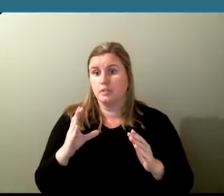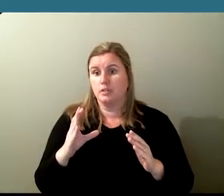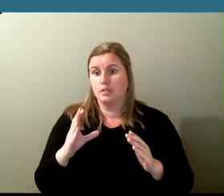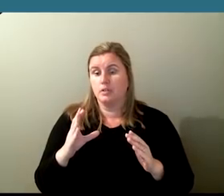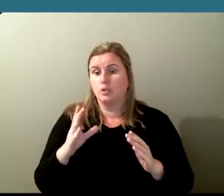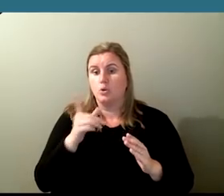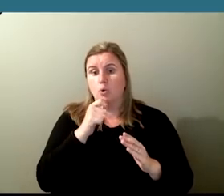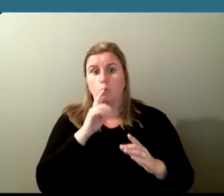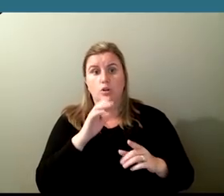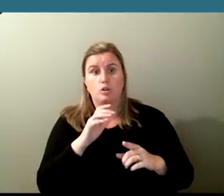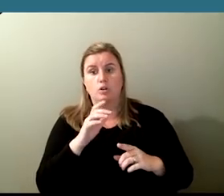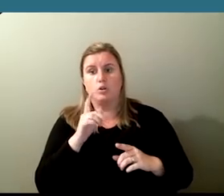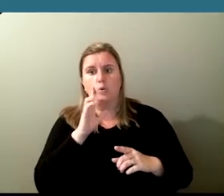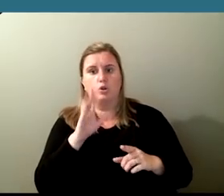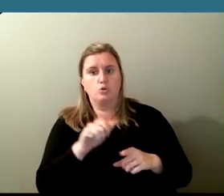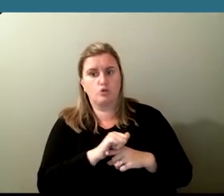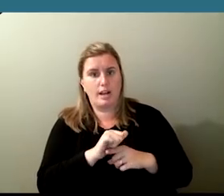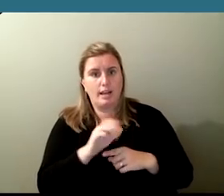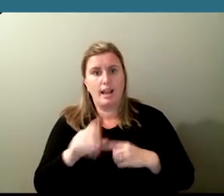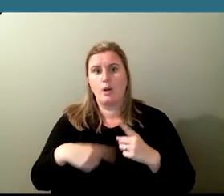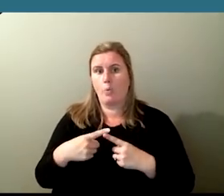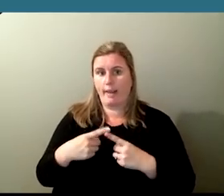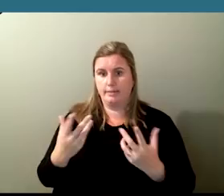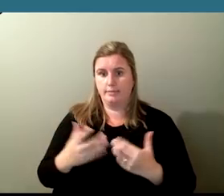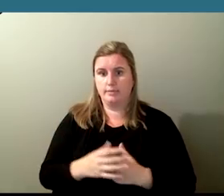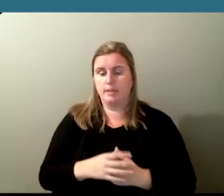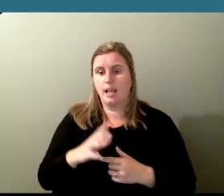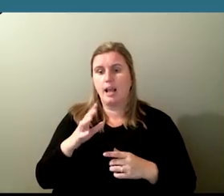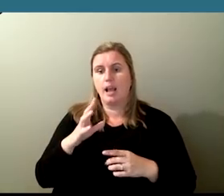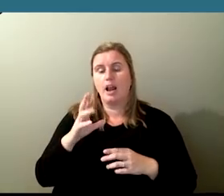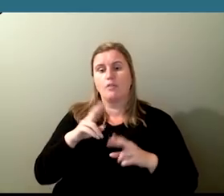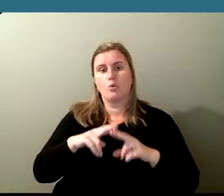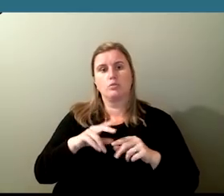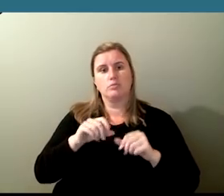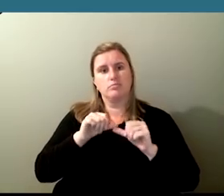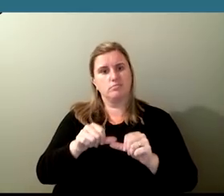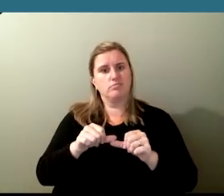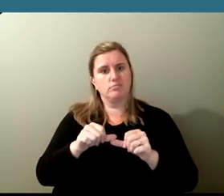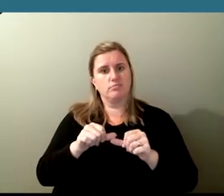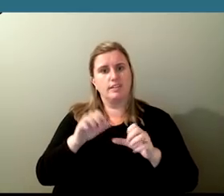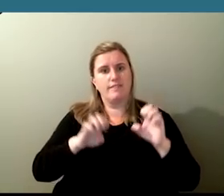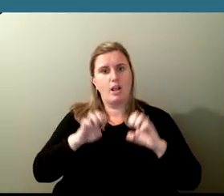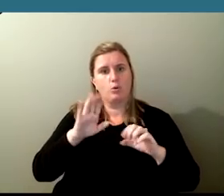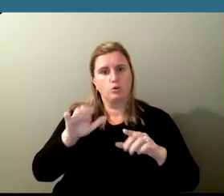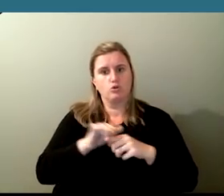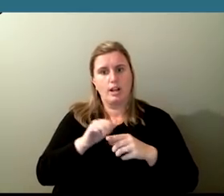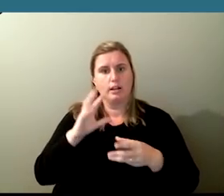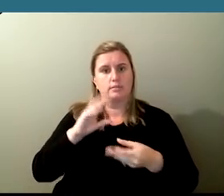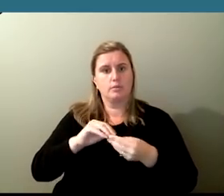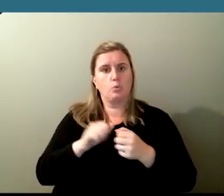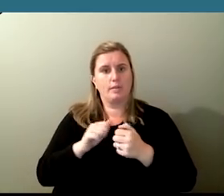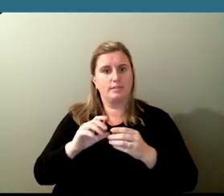who will be trained, who will you be training and when. And of course, continuously evaluate your training with data.